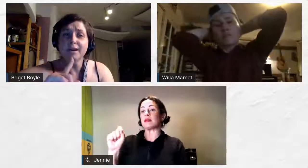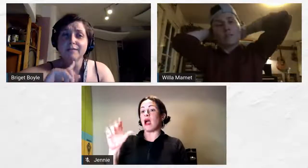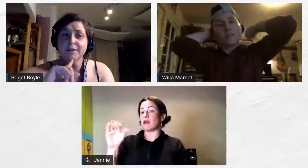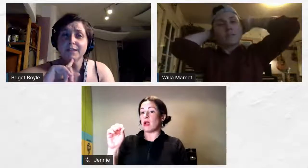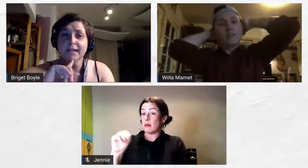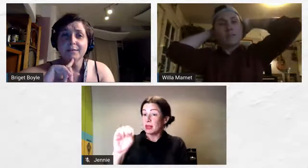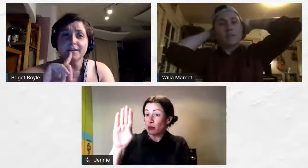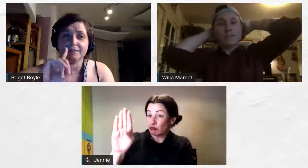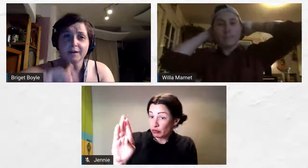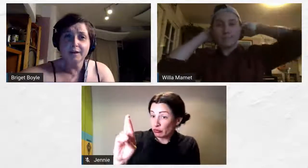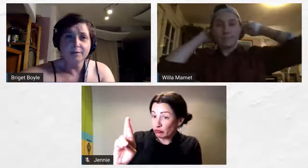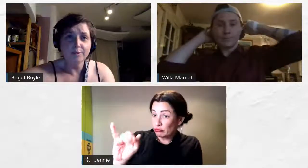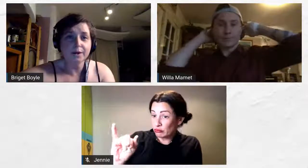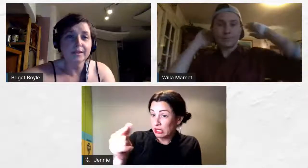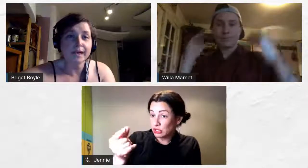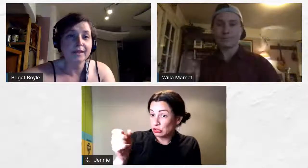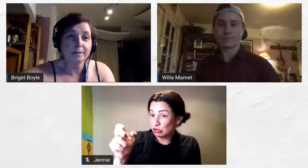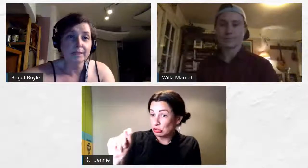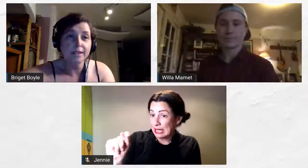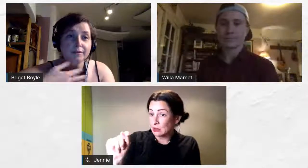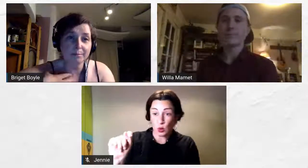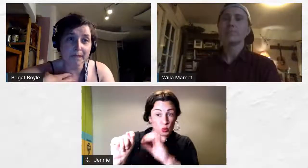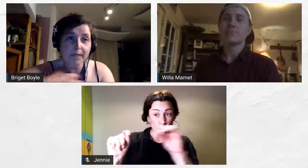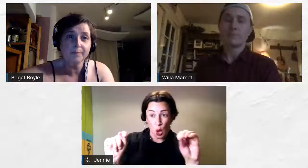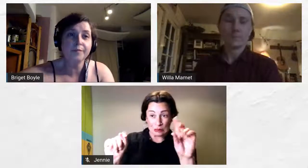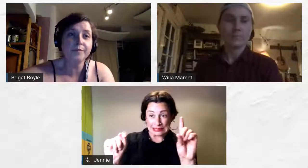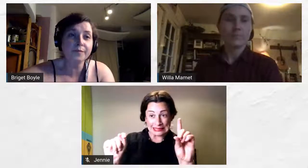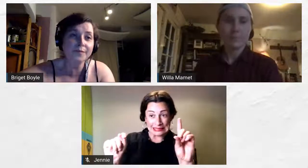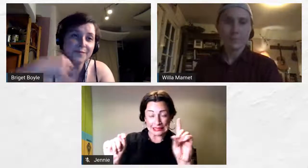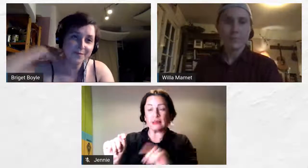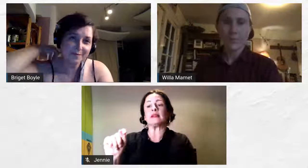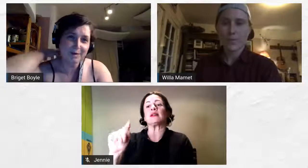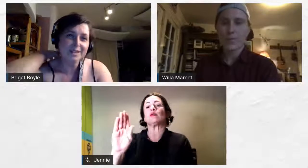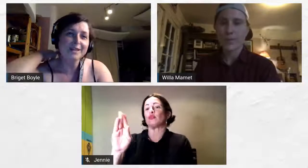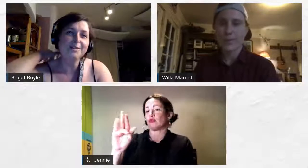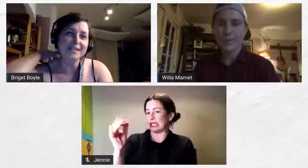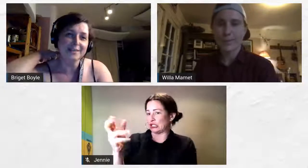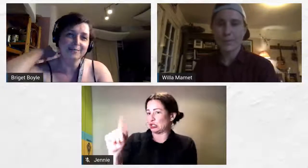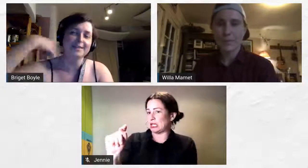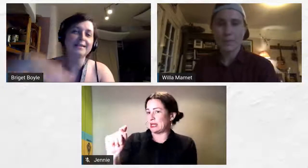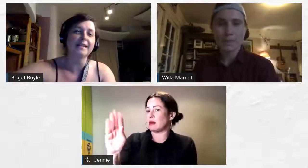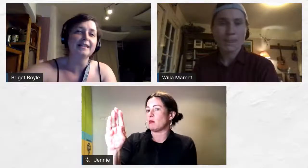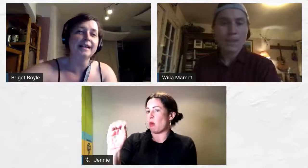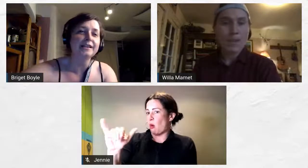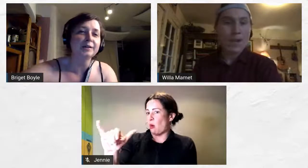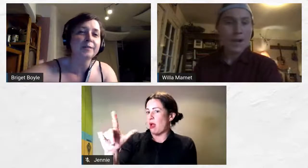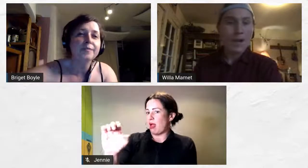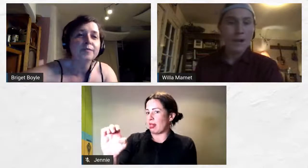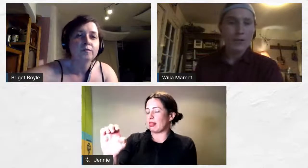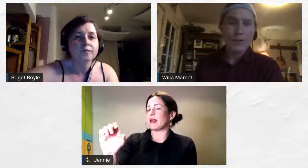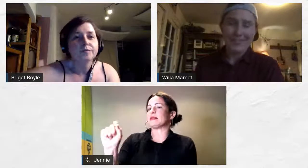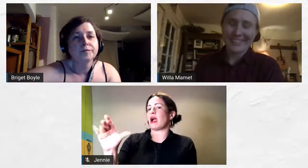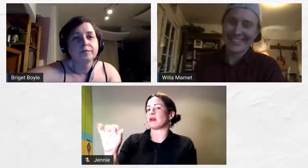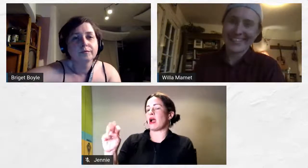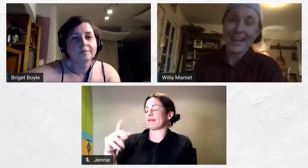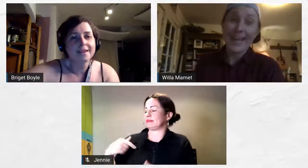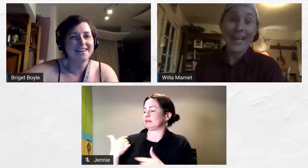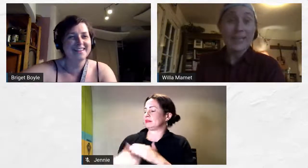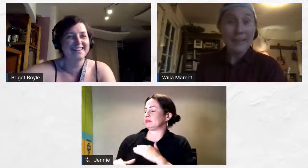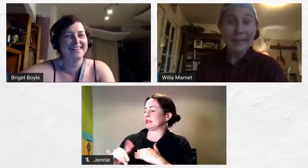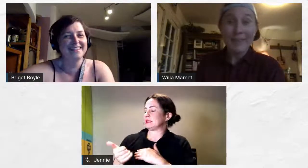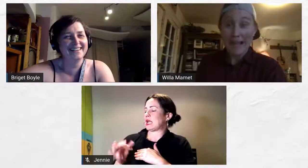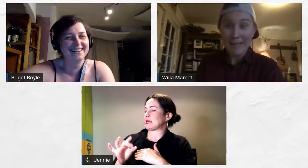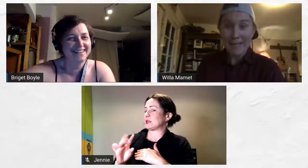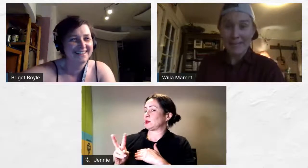D in my first name. It is a very important element of me. Bridget, no D, since 1982.